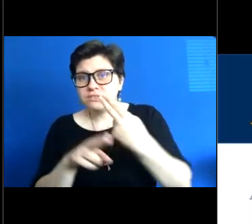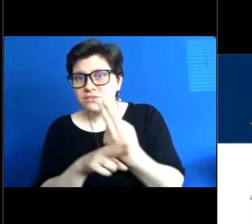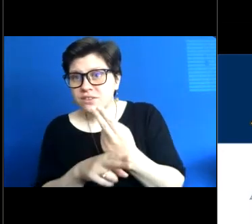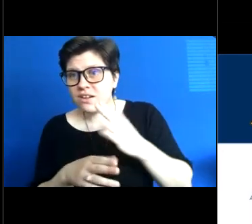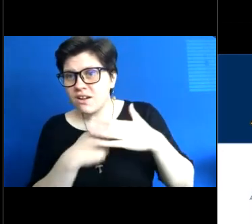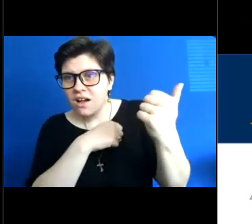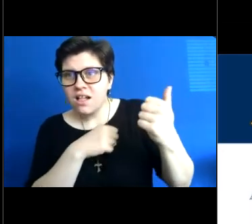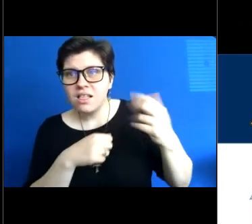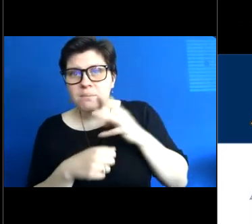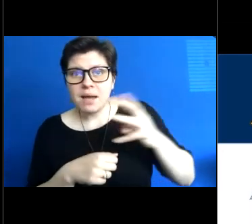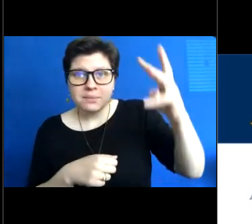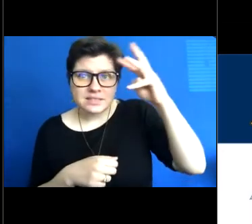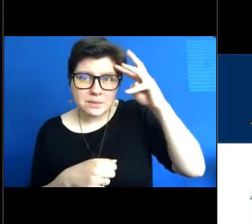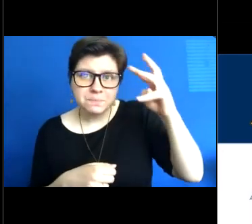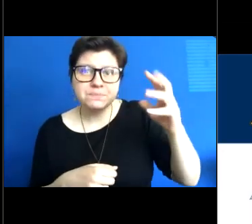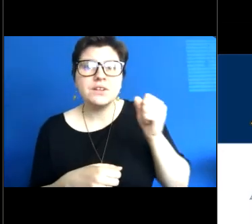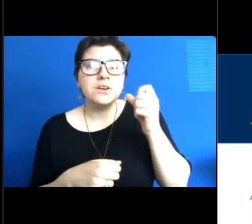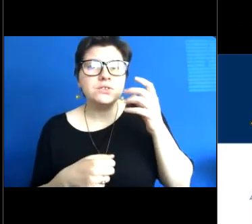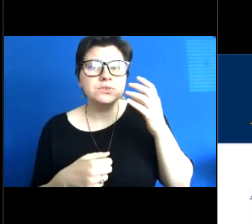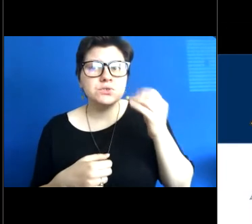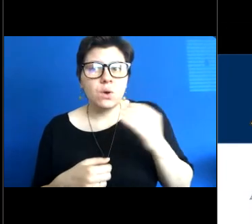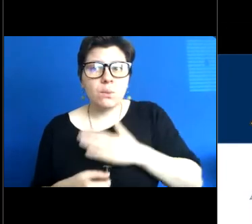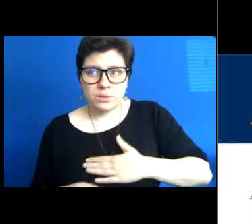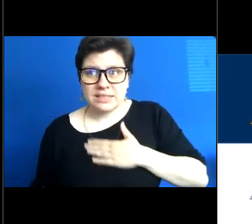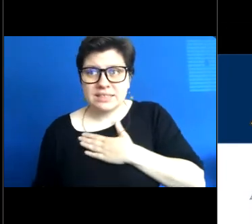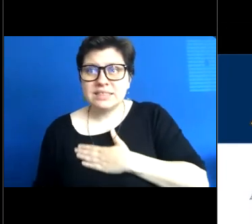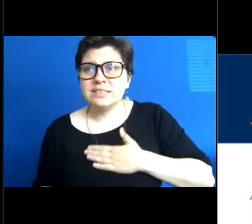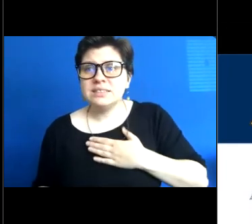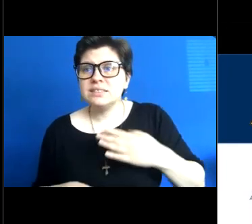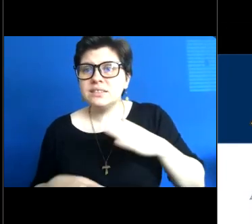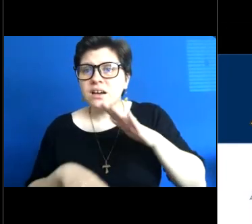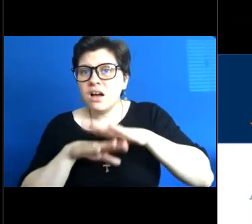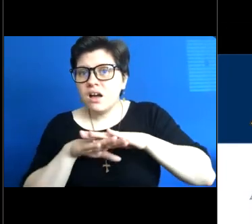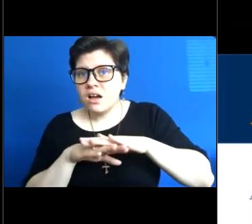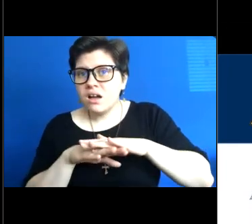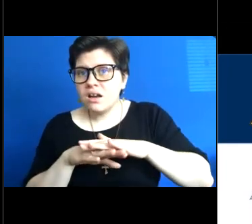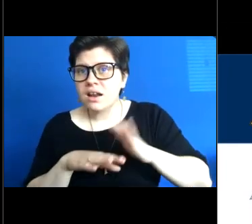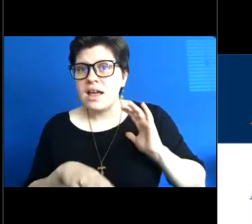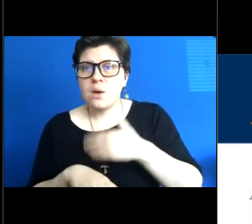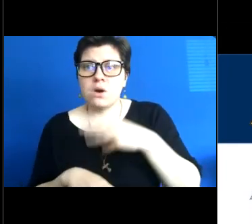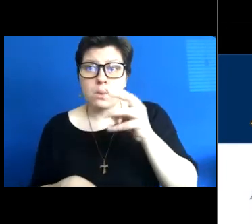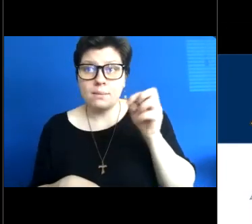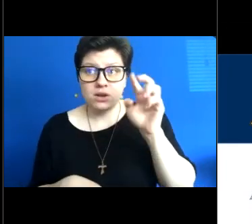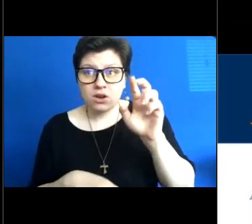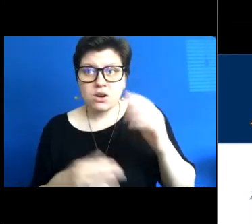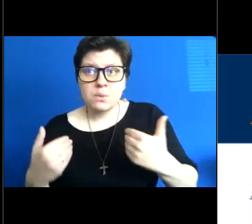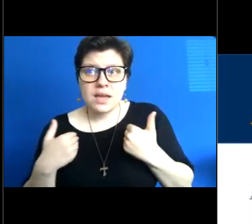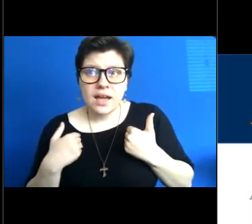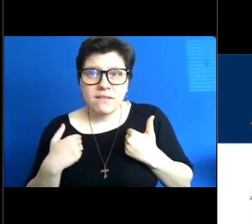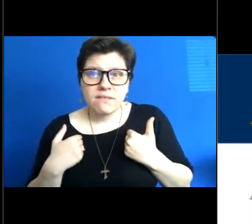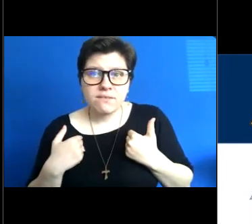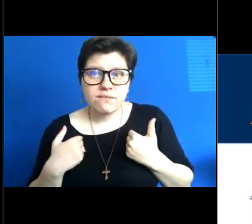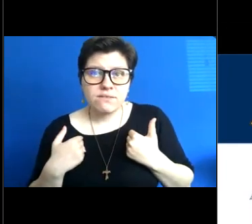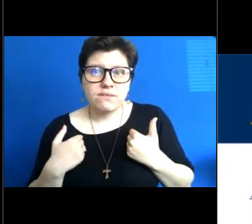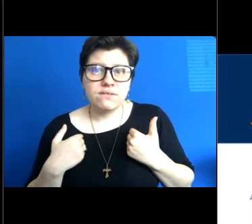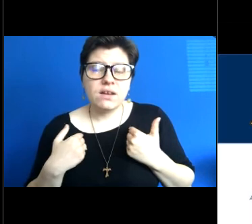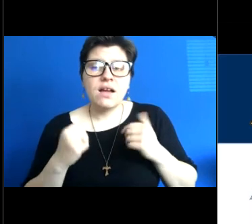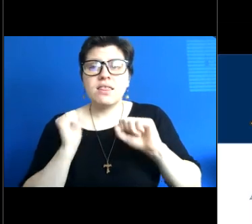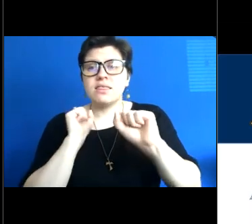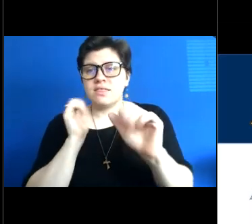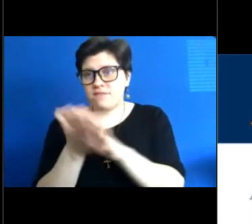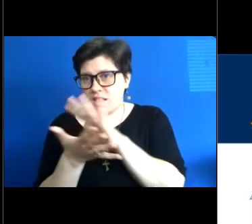baptism. So please, on our webinar today, we have the